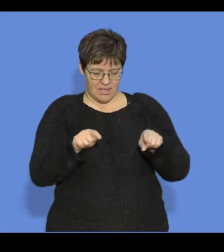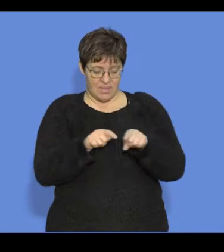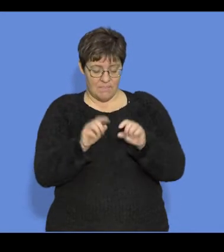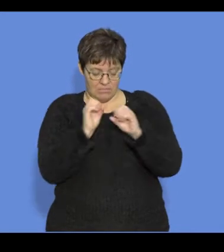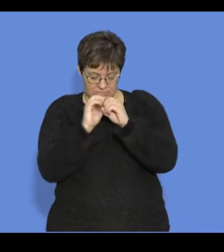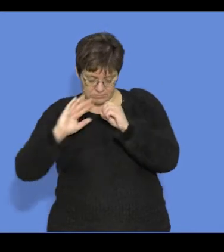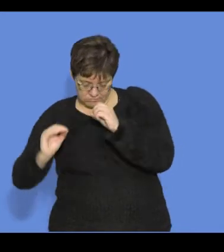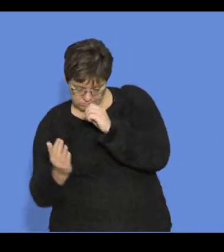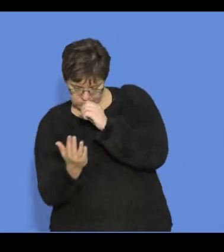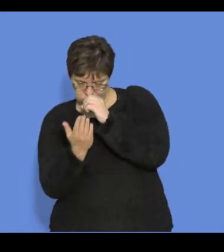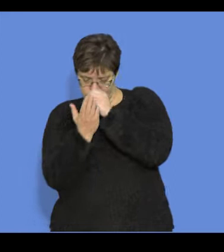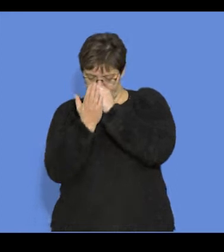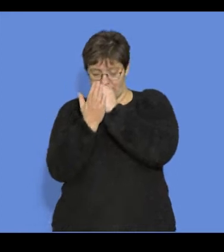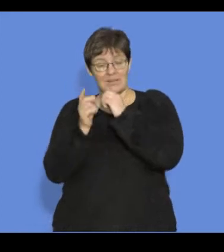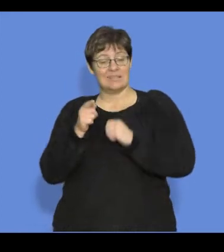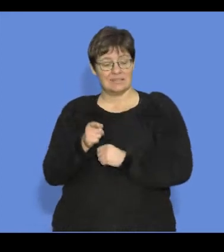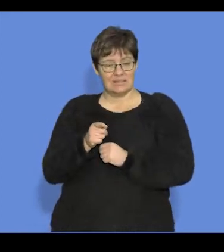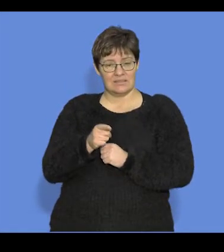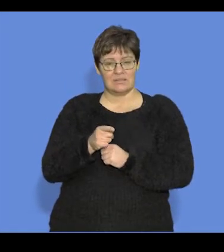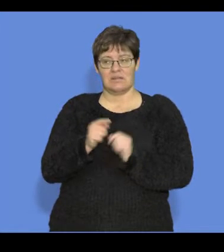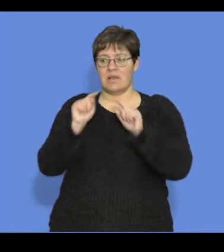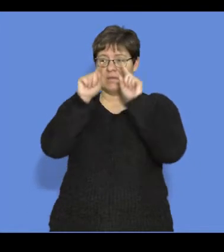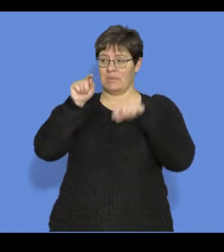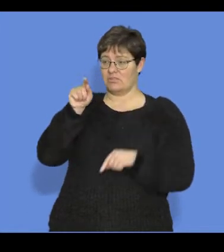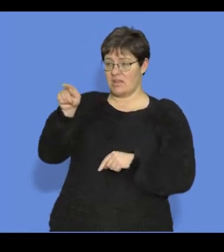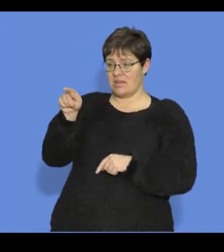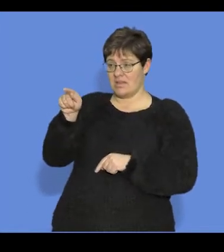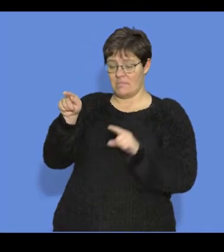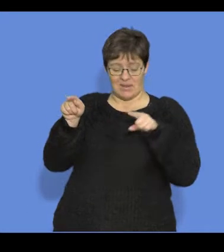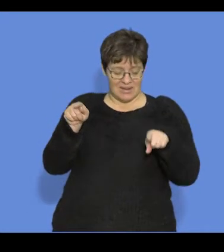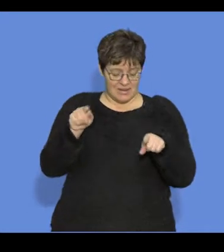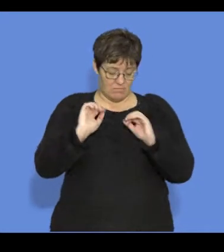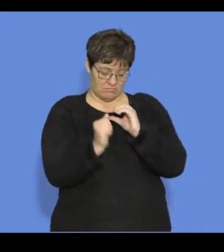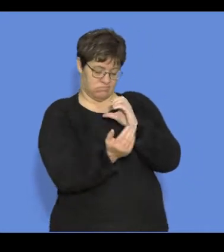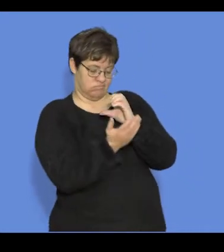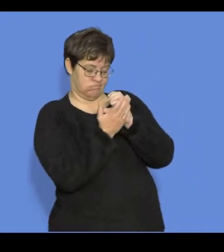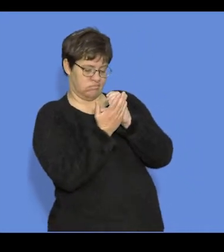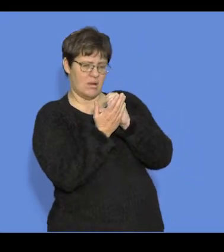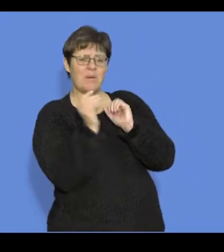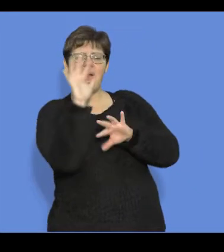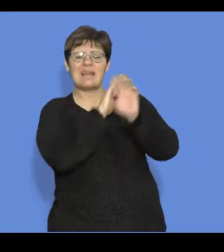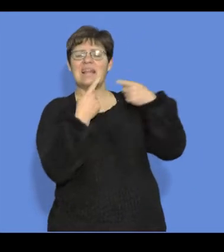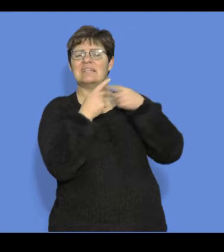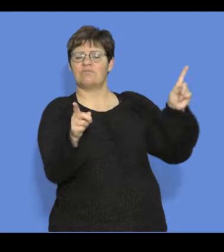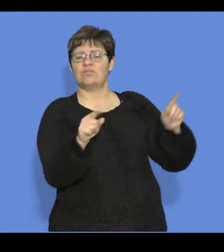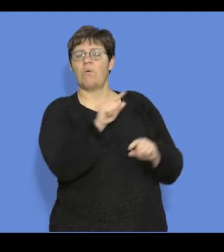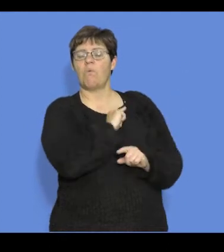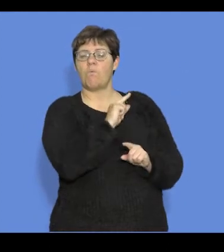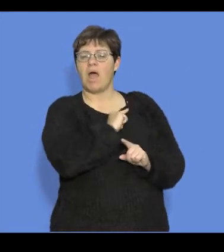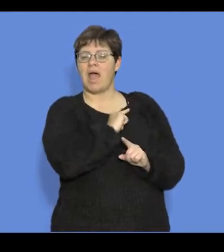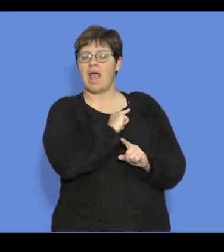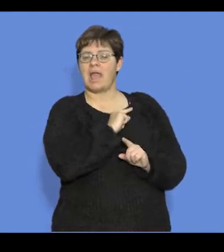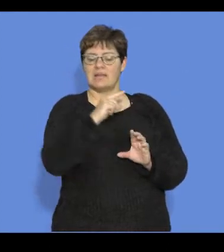version of the picture here, but it looks a different color because it's stained with a